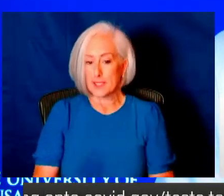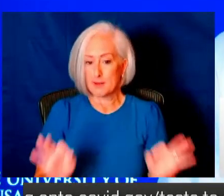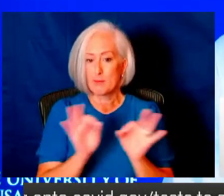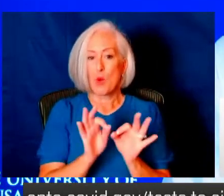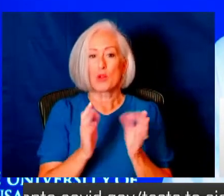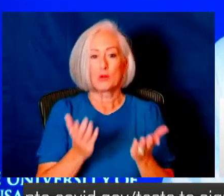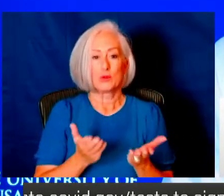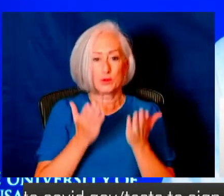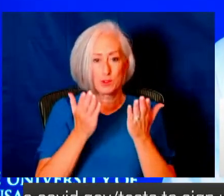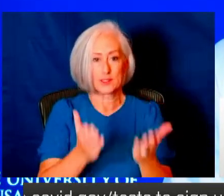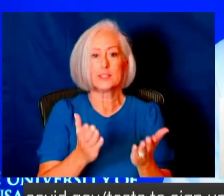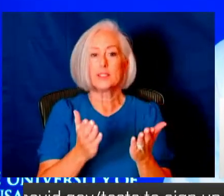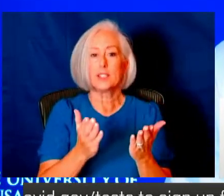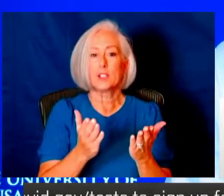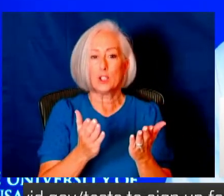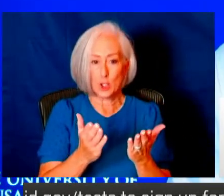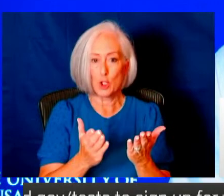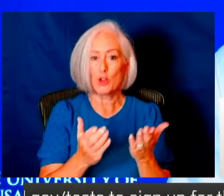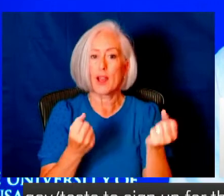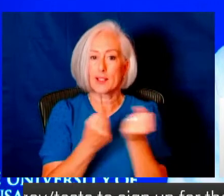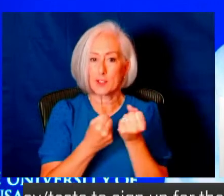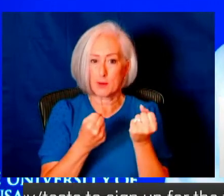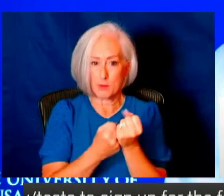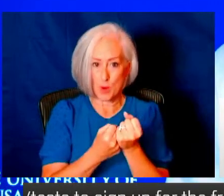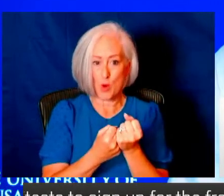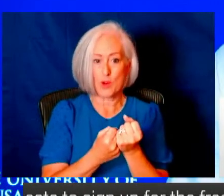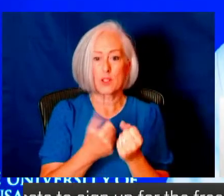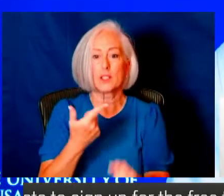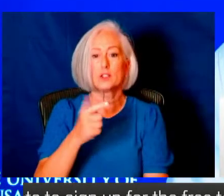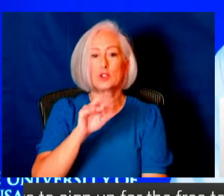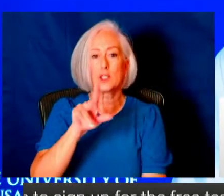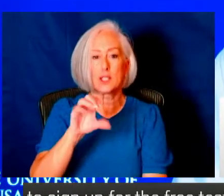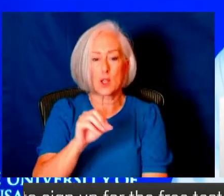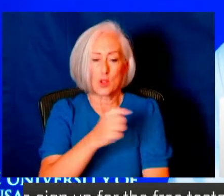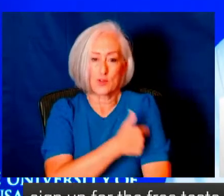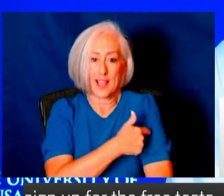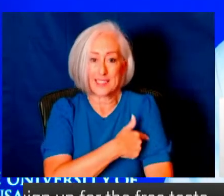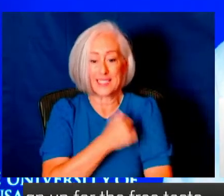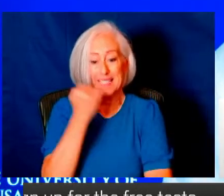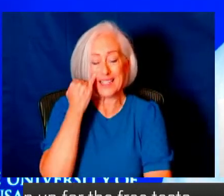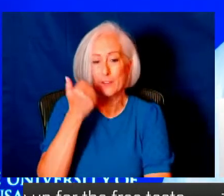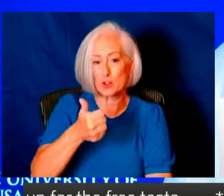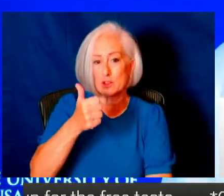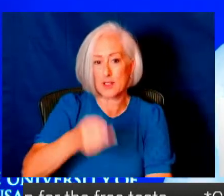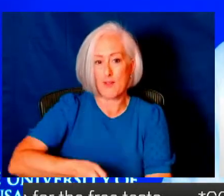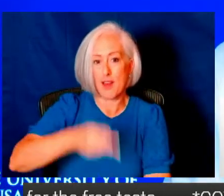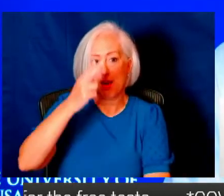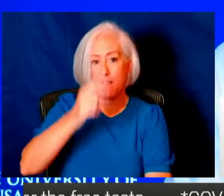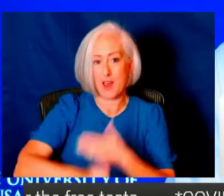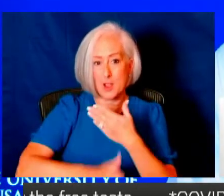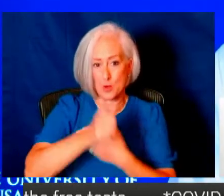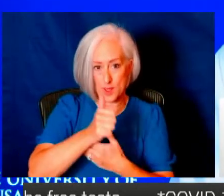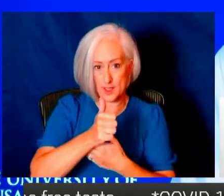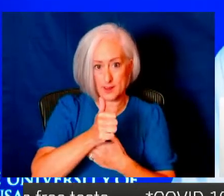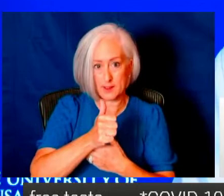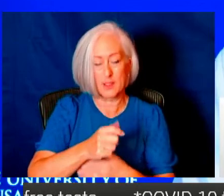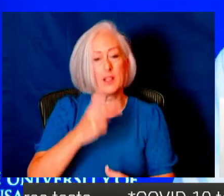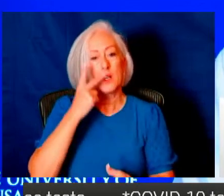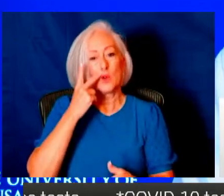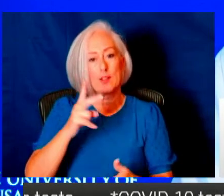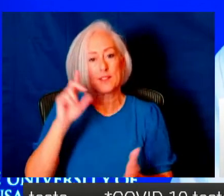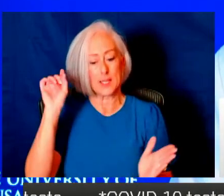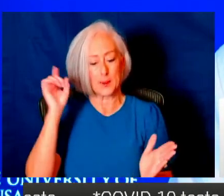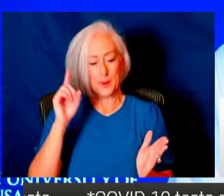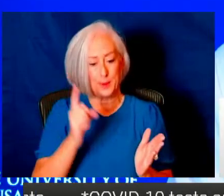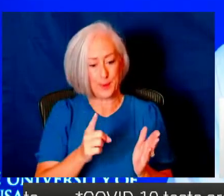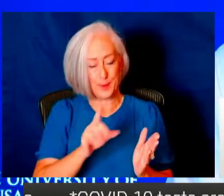endorse the Jynneos vaccine, especially if you are at high risk. We have seen a decrease in the trends of cases, so I think that